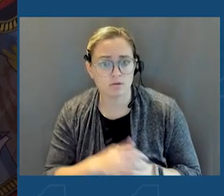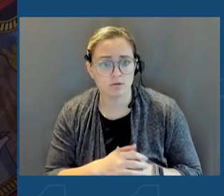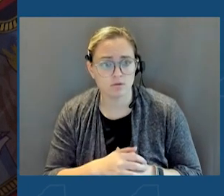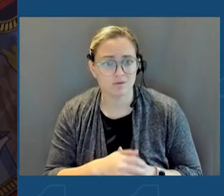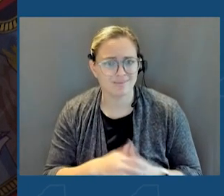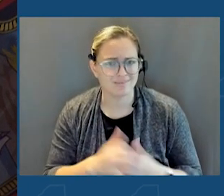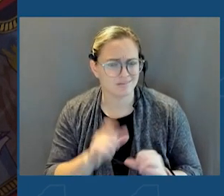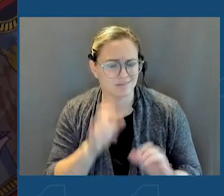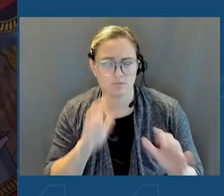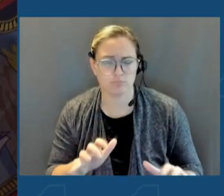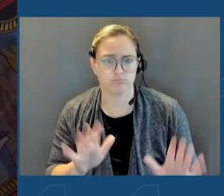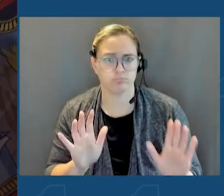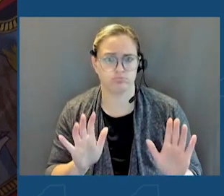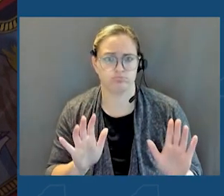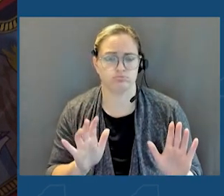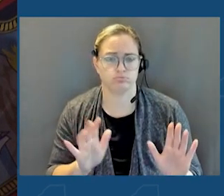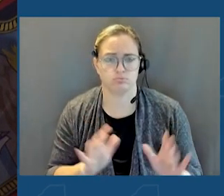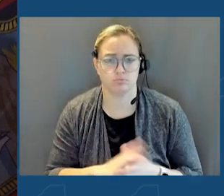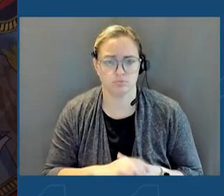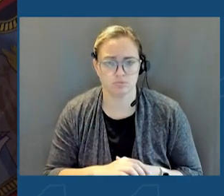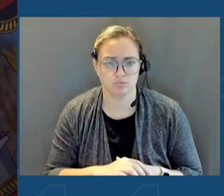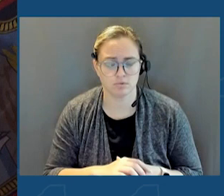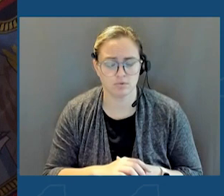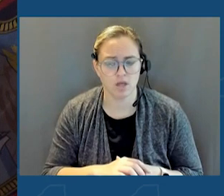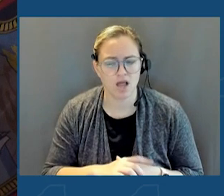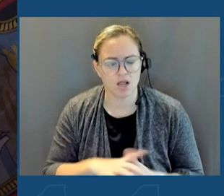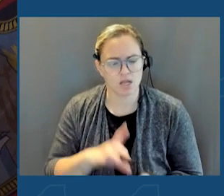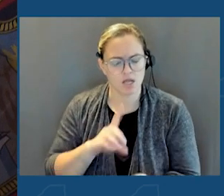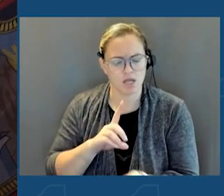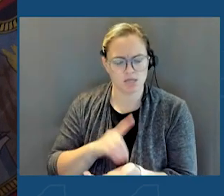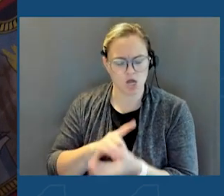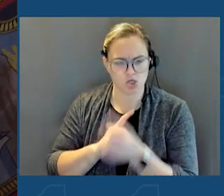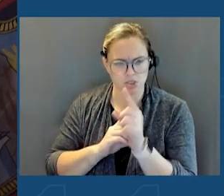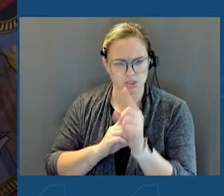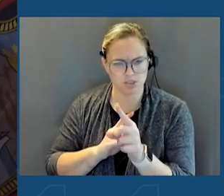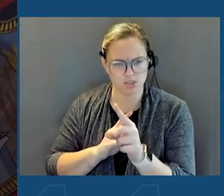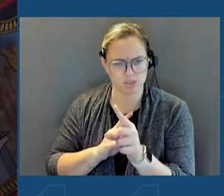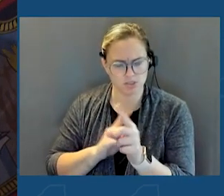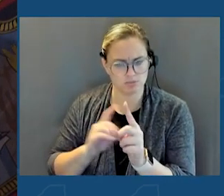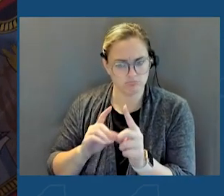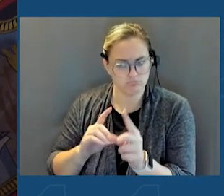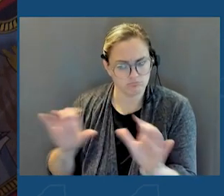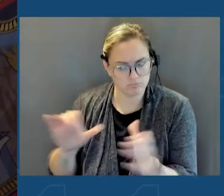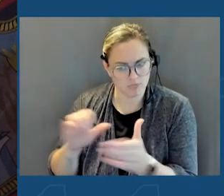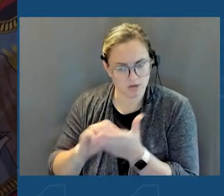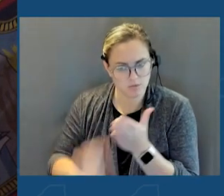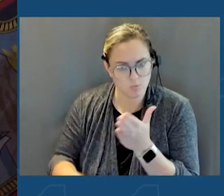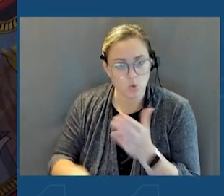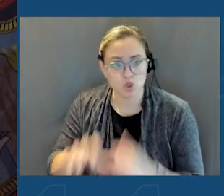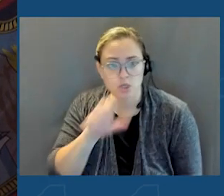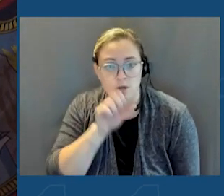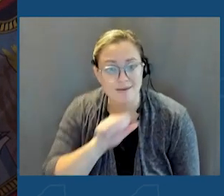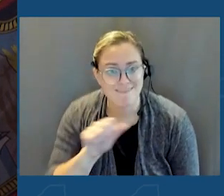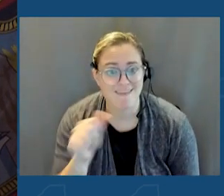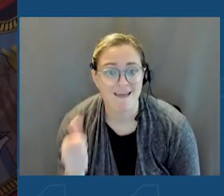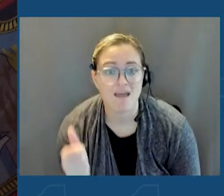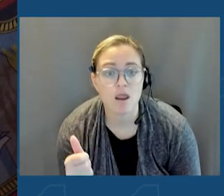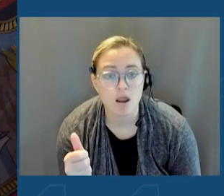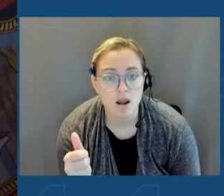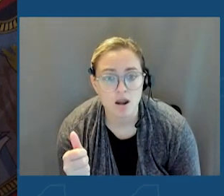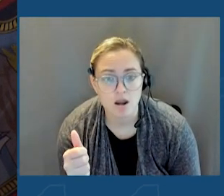shocked that a doctor who was providing an abortion to a 10-year-old child,